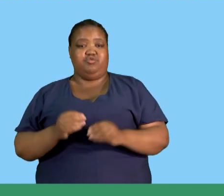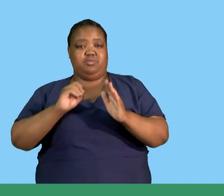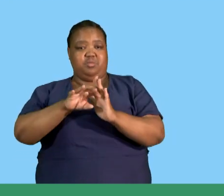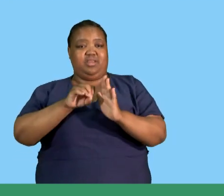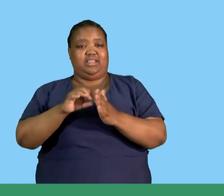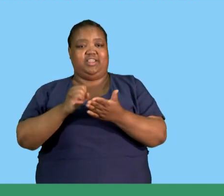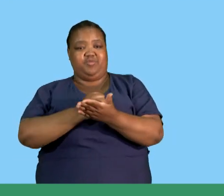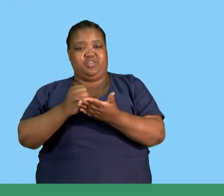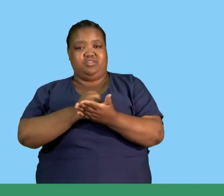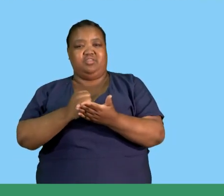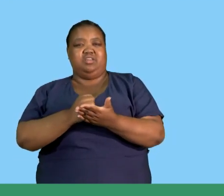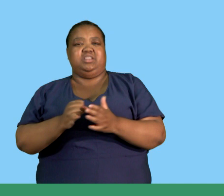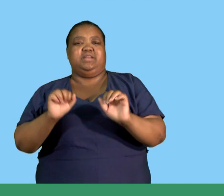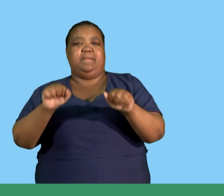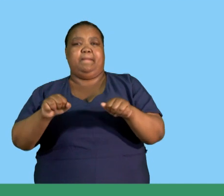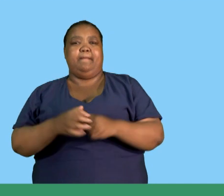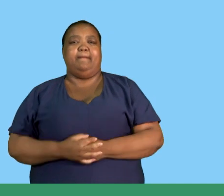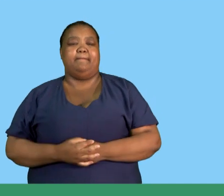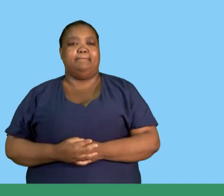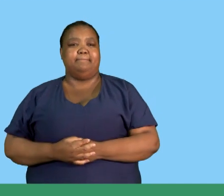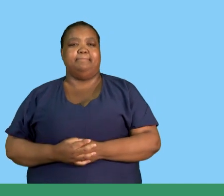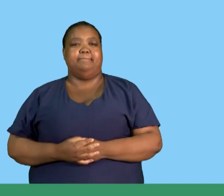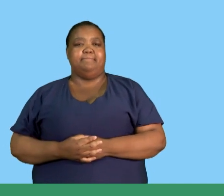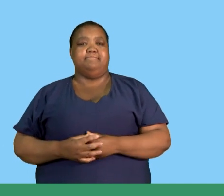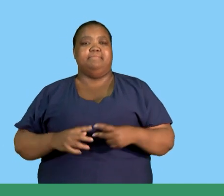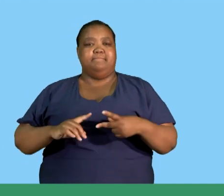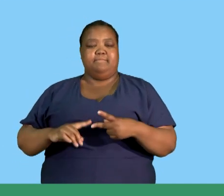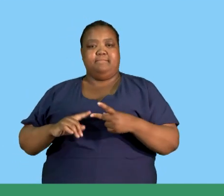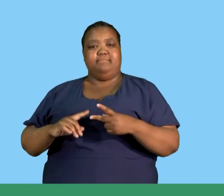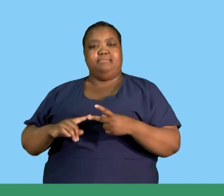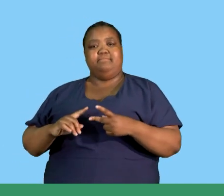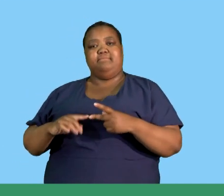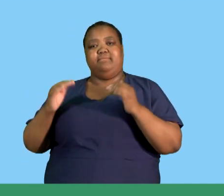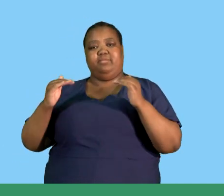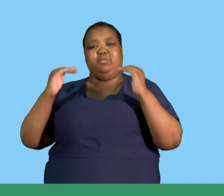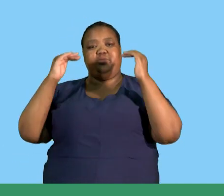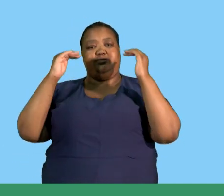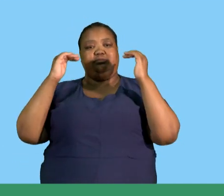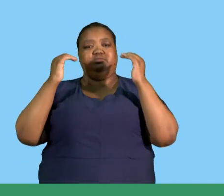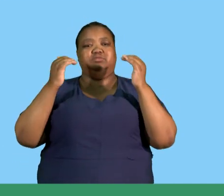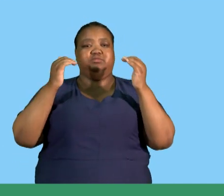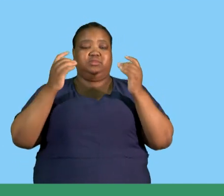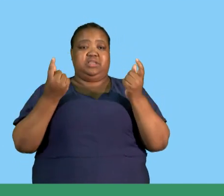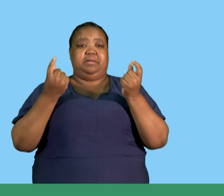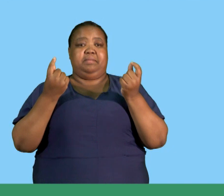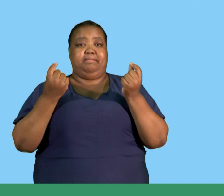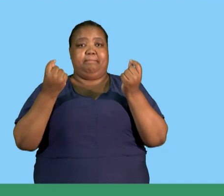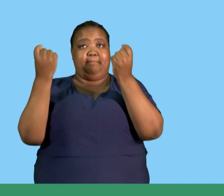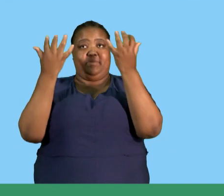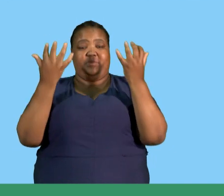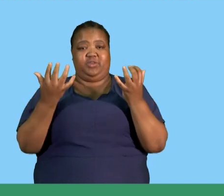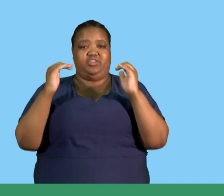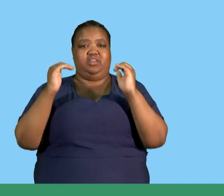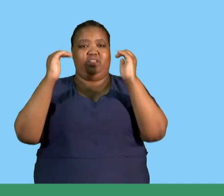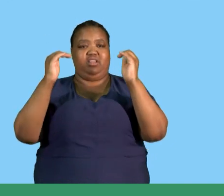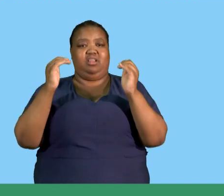or patents. Budget for high legal establishment costs. That's what we can do. These are the